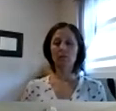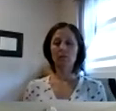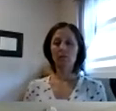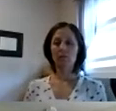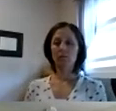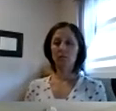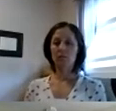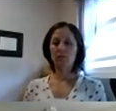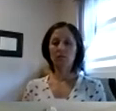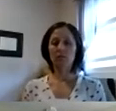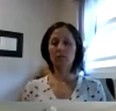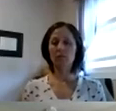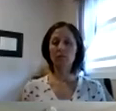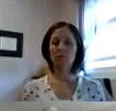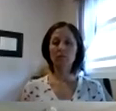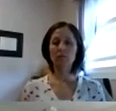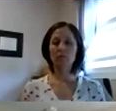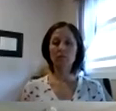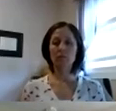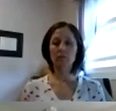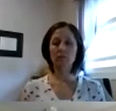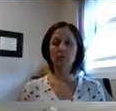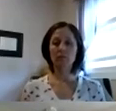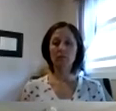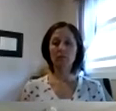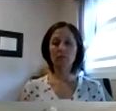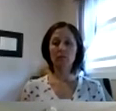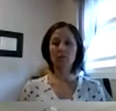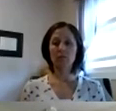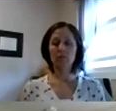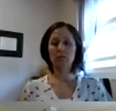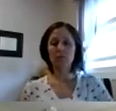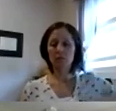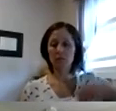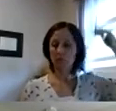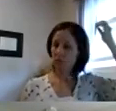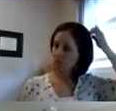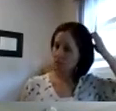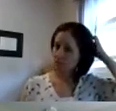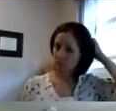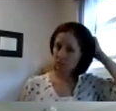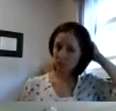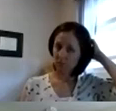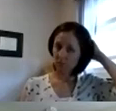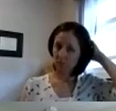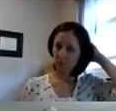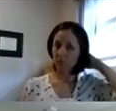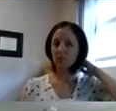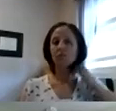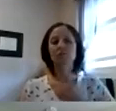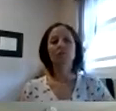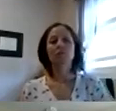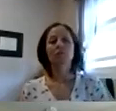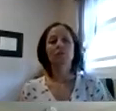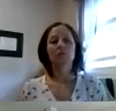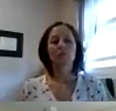Recovery program. So operational support, and I've already really detailed this, so I won't spend much time here.